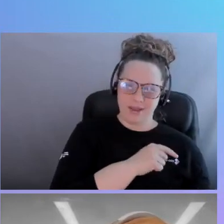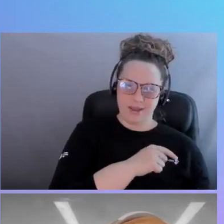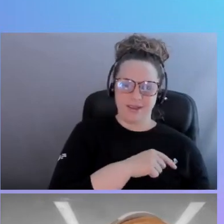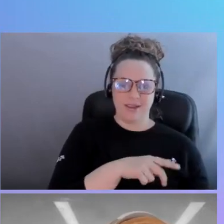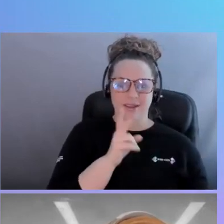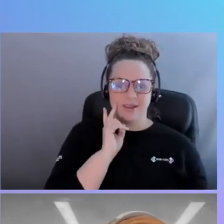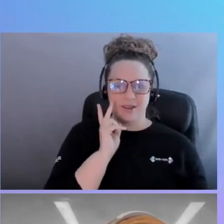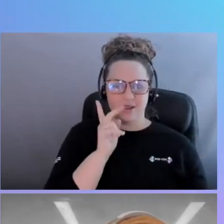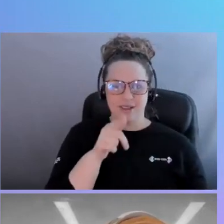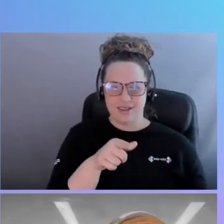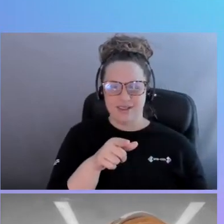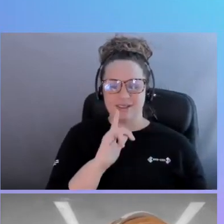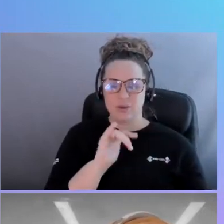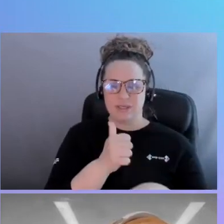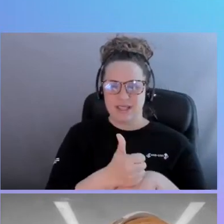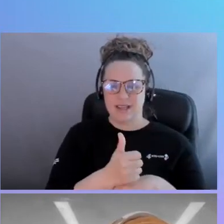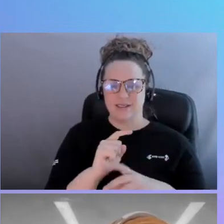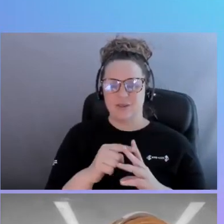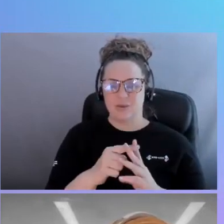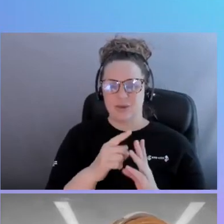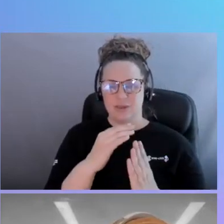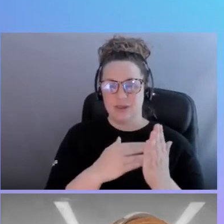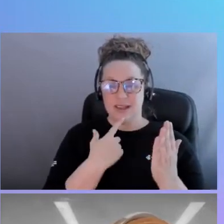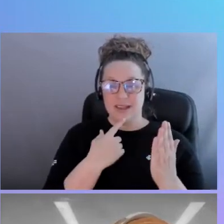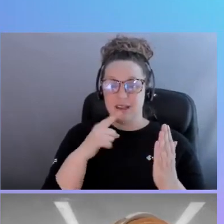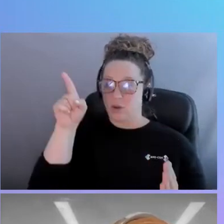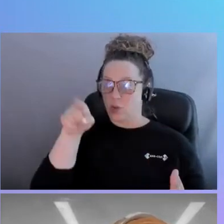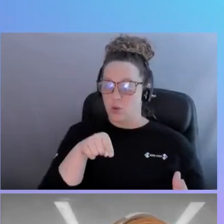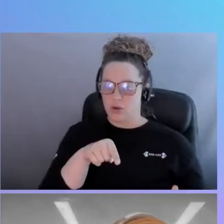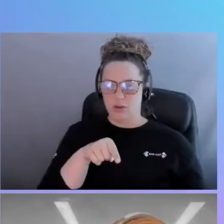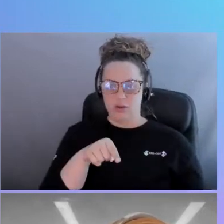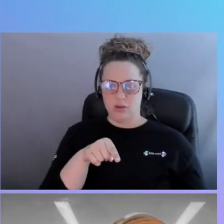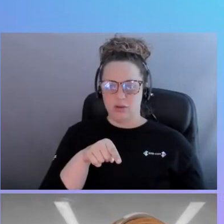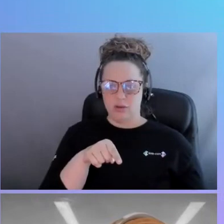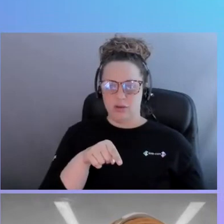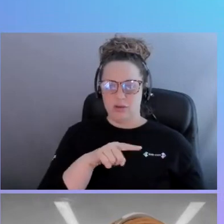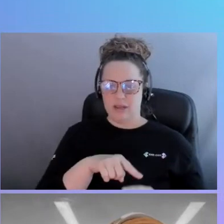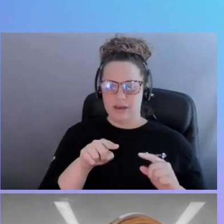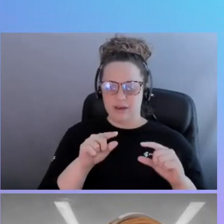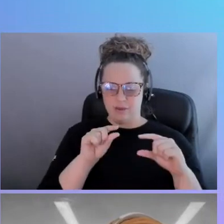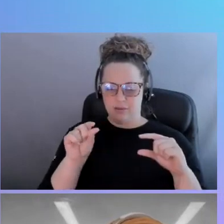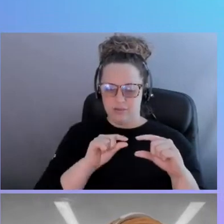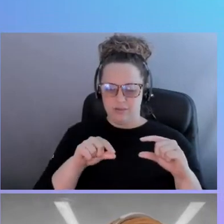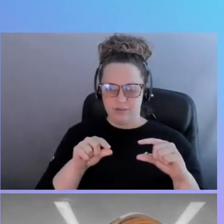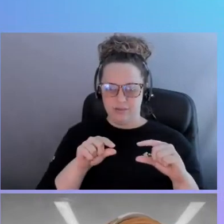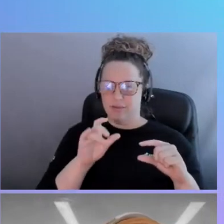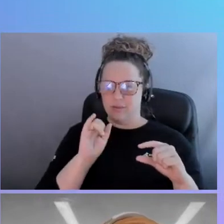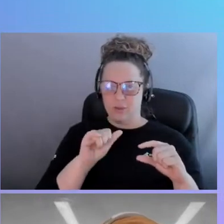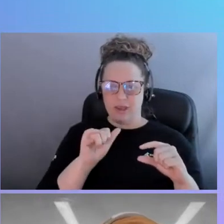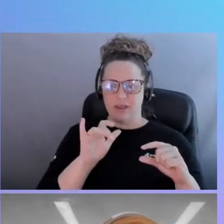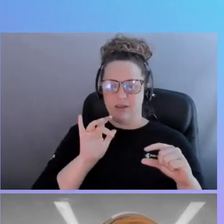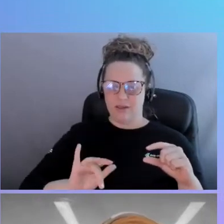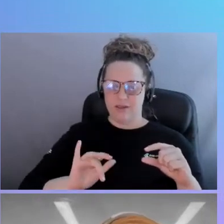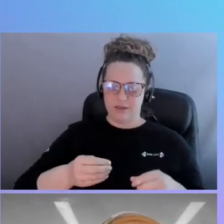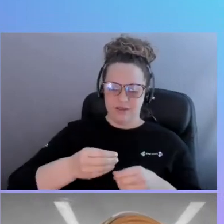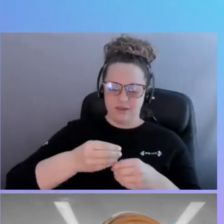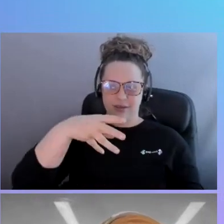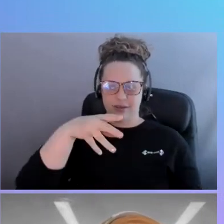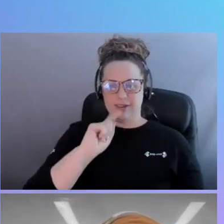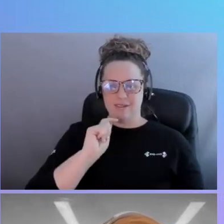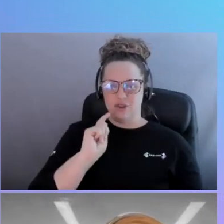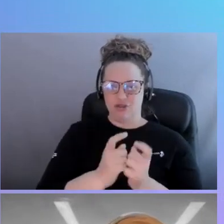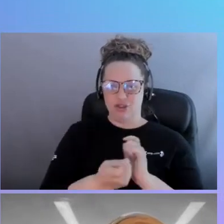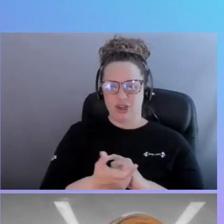here is an easy way to see how you can quickly see how your UI changes depending